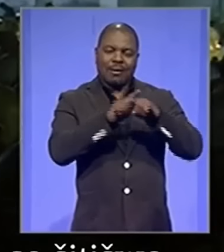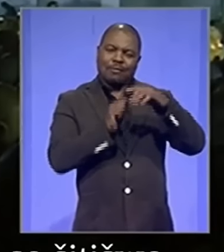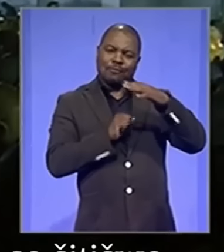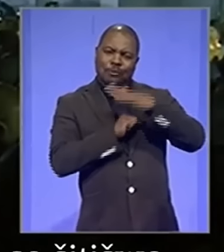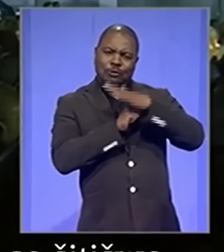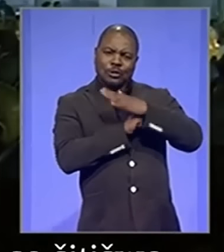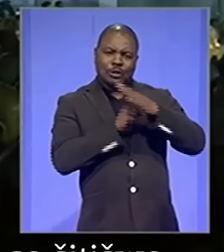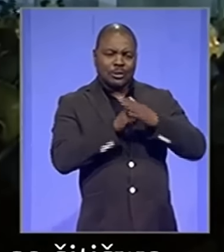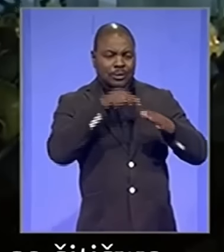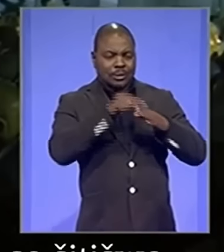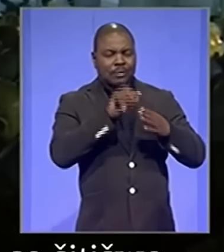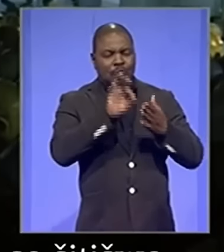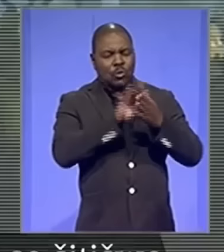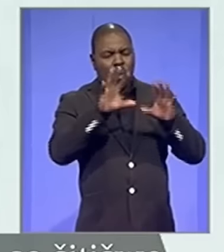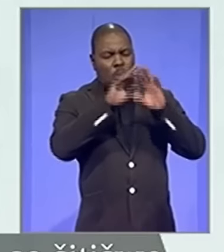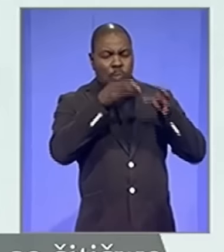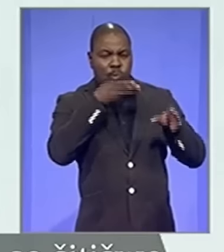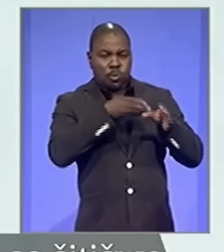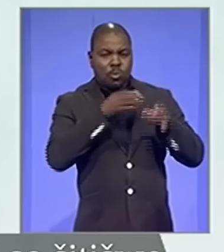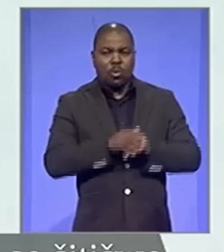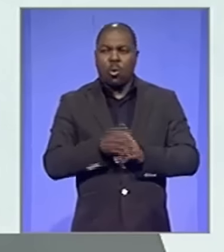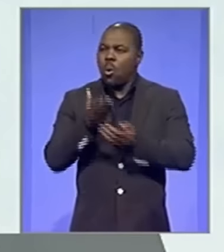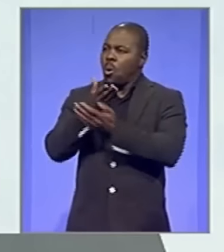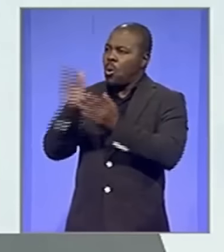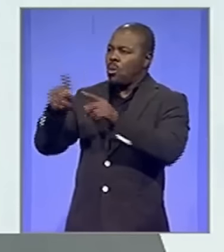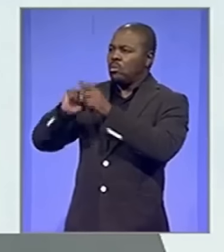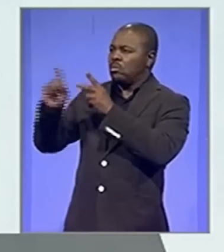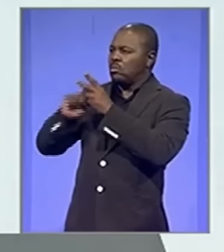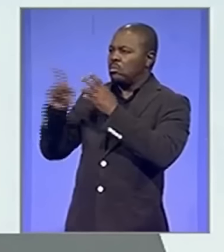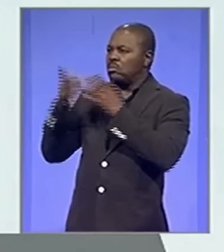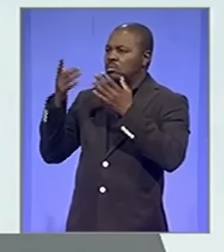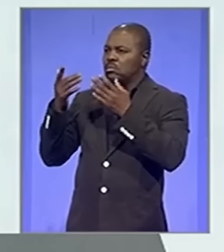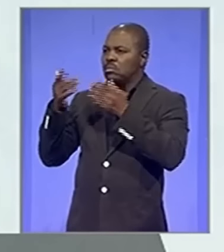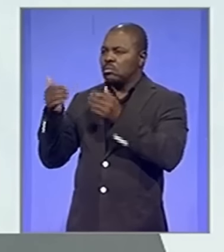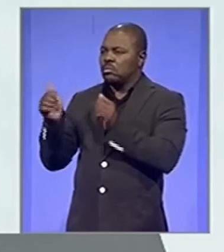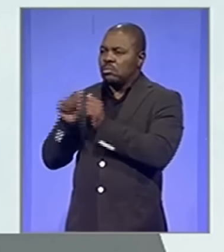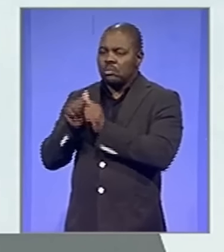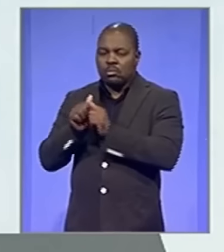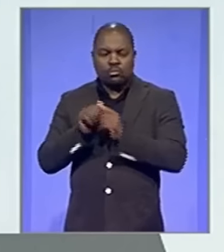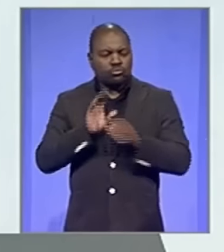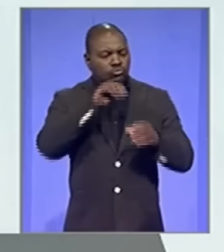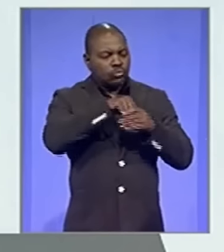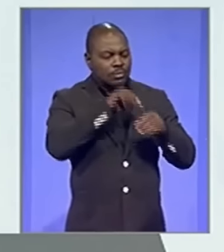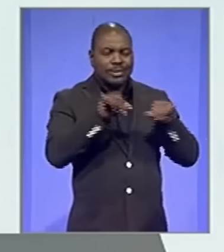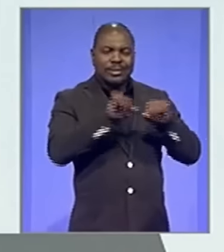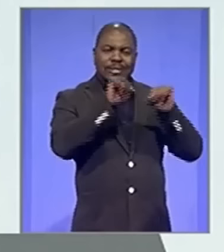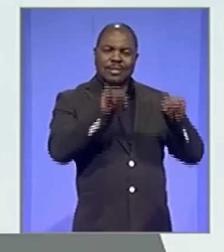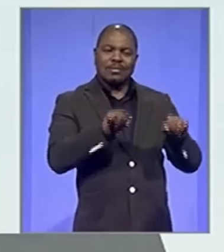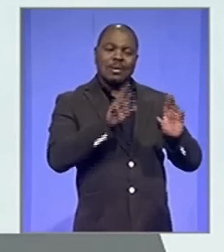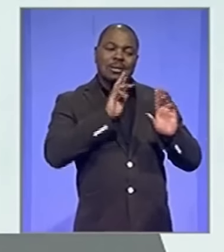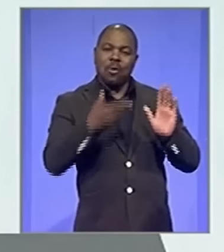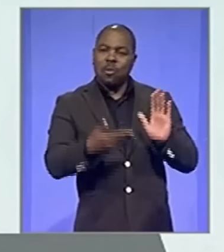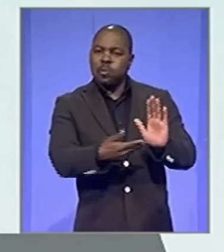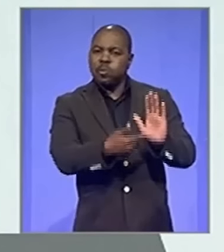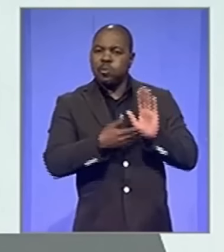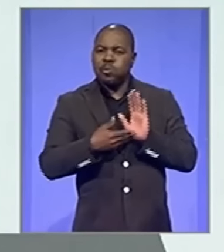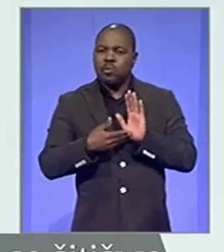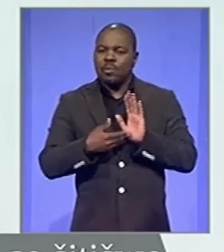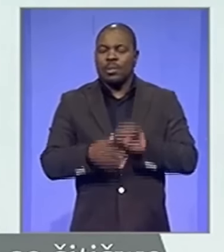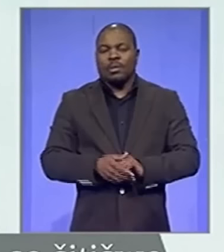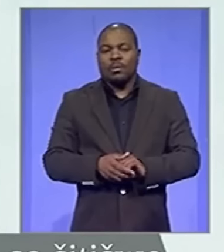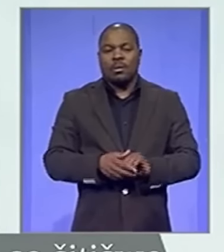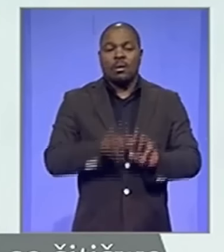role players will have appropriate access to system-based reports. This report will